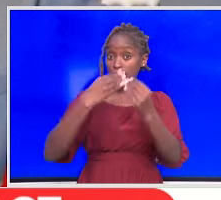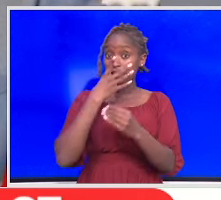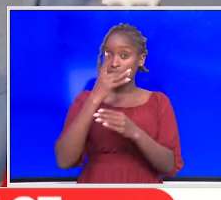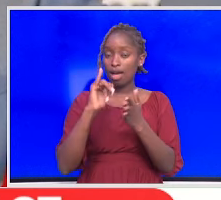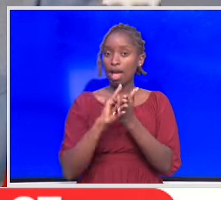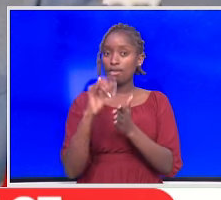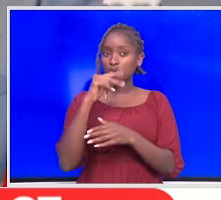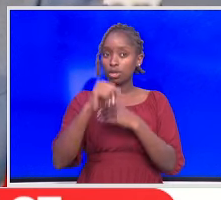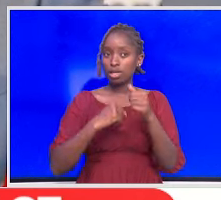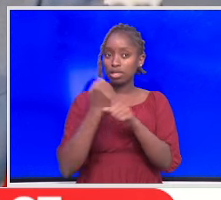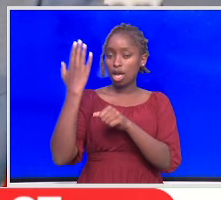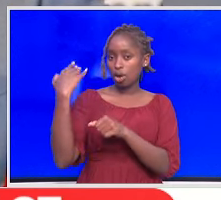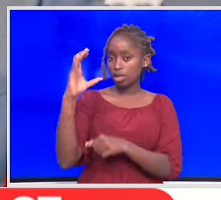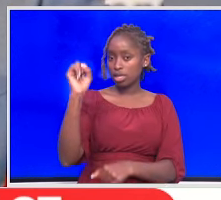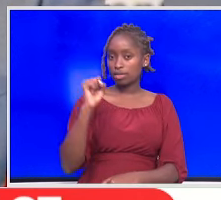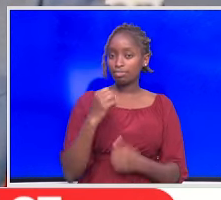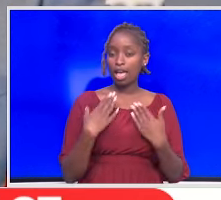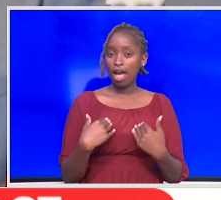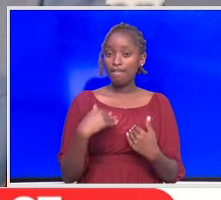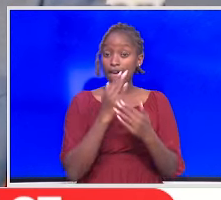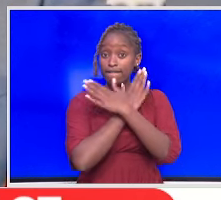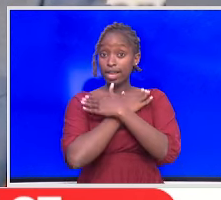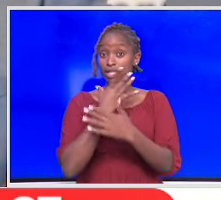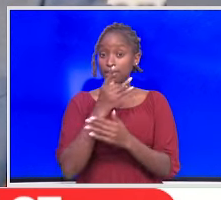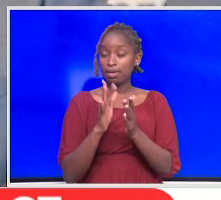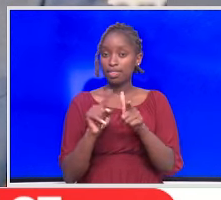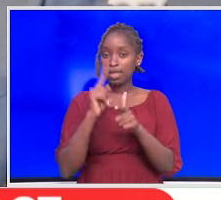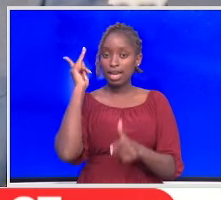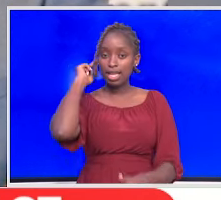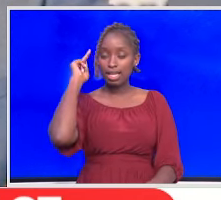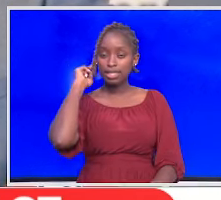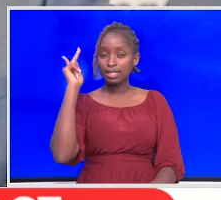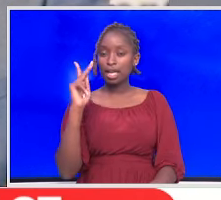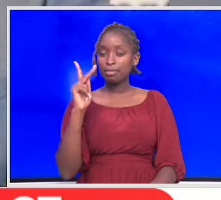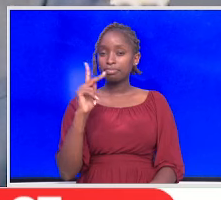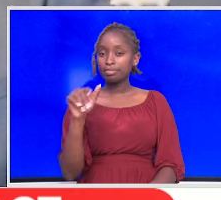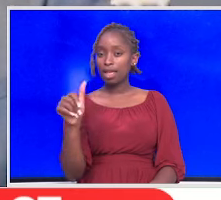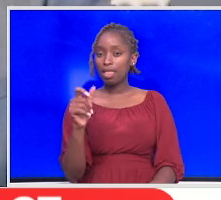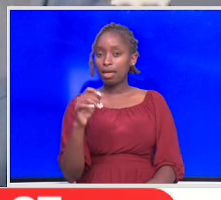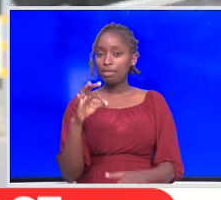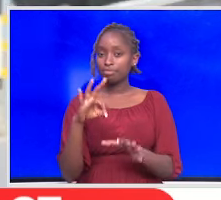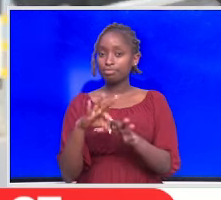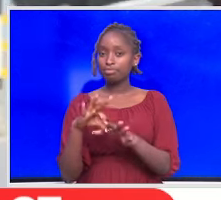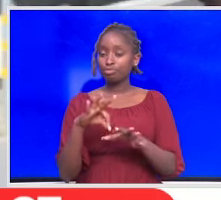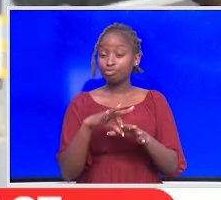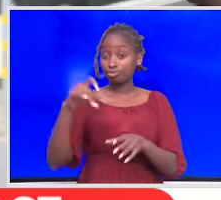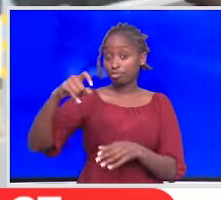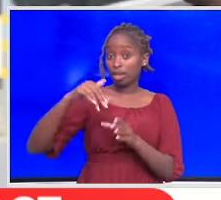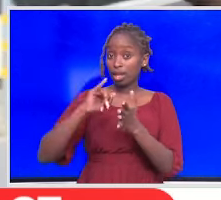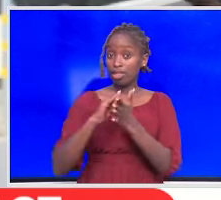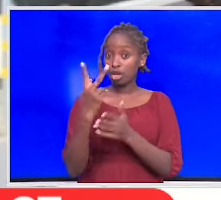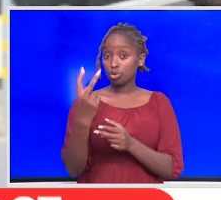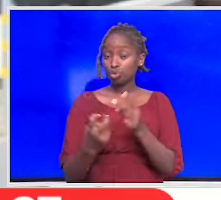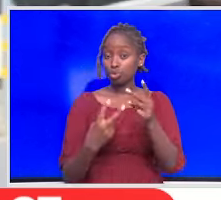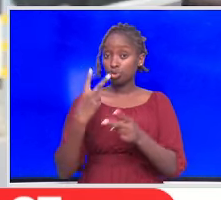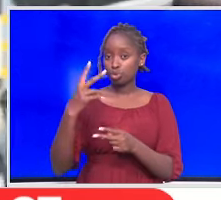former CS Ezekiel Machogu's ally and his Kisii County gubernatorial running mate in the 2022 general election. We are against